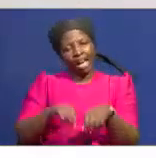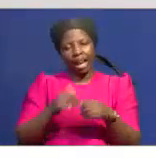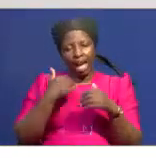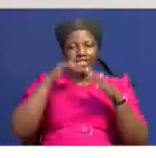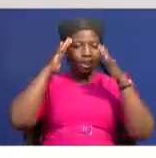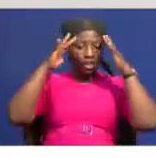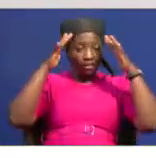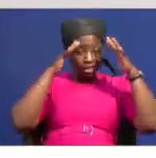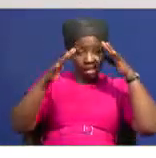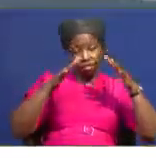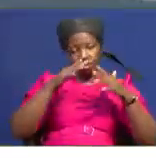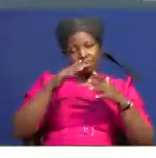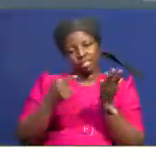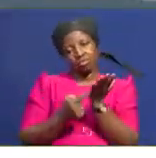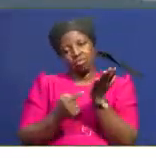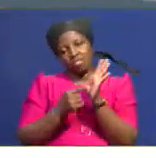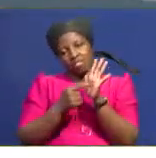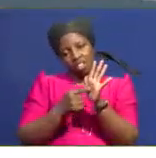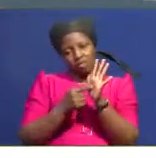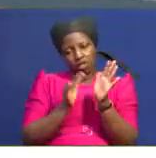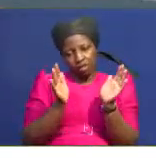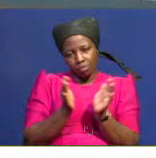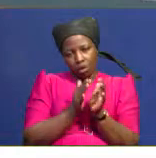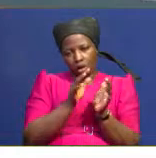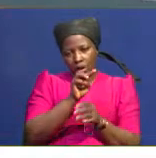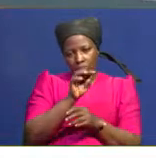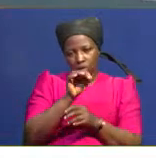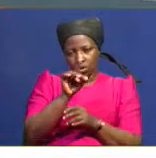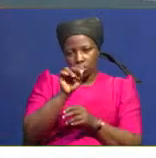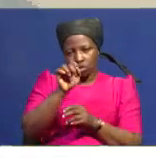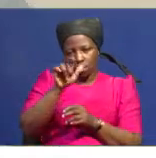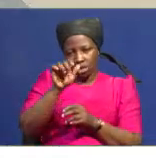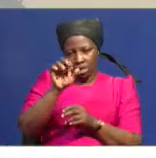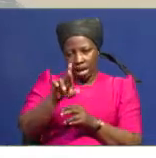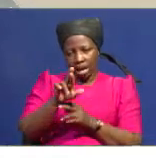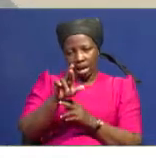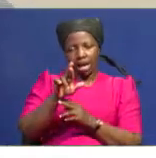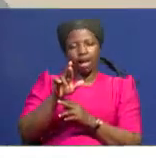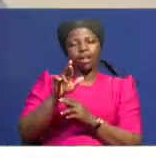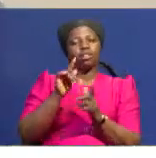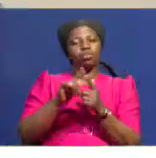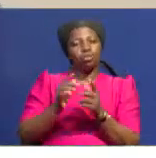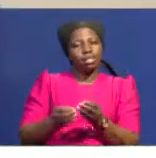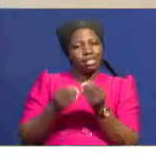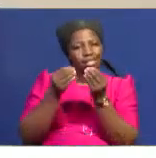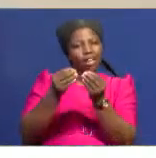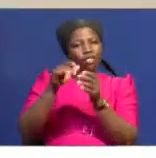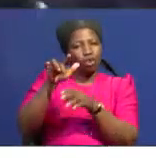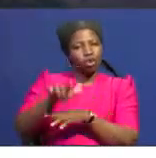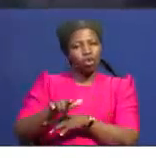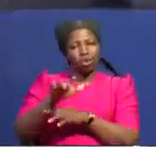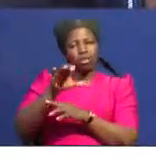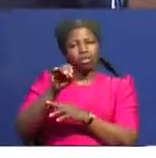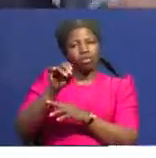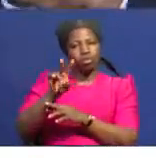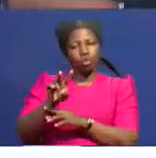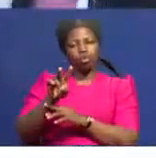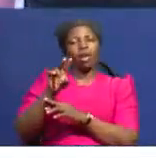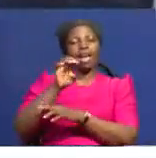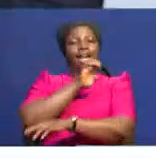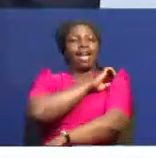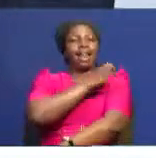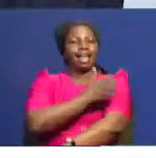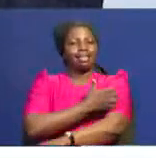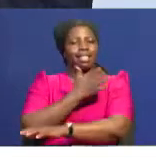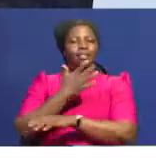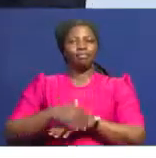technologies, such as small modular reactors, to provide both low-carbon energy and energy security. Speaking after